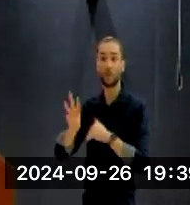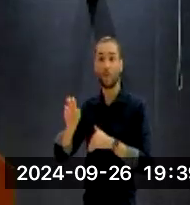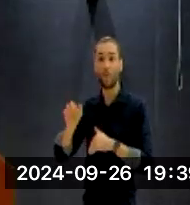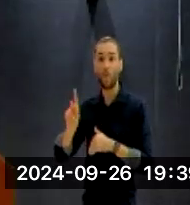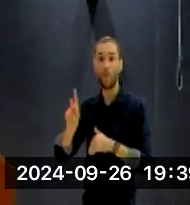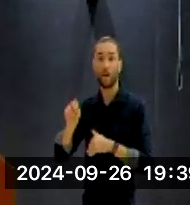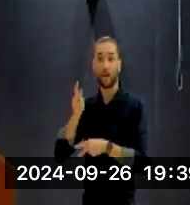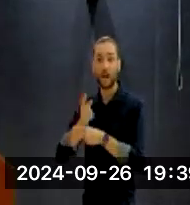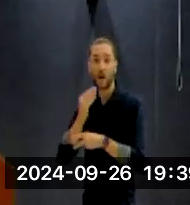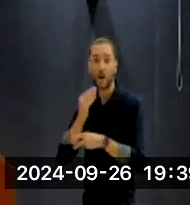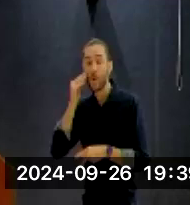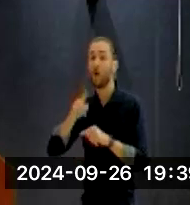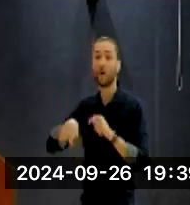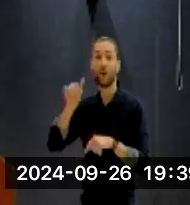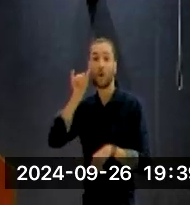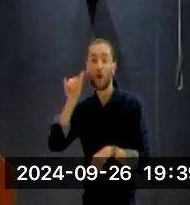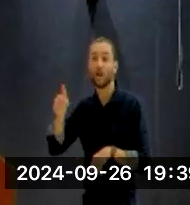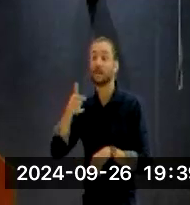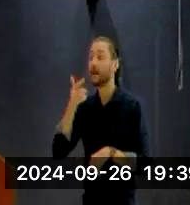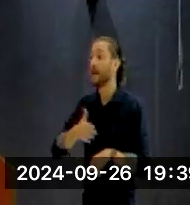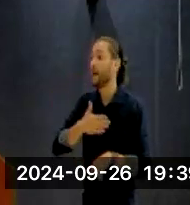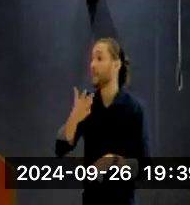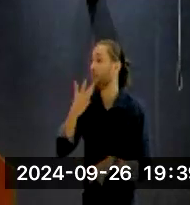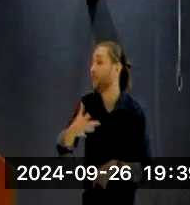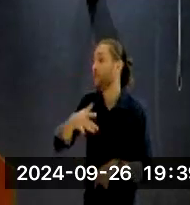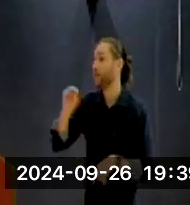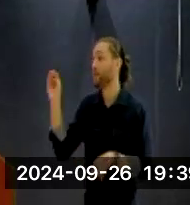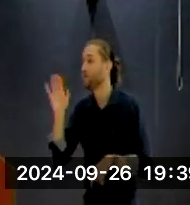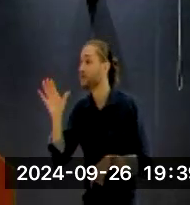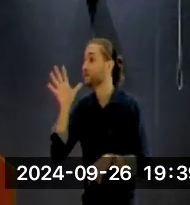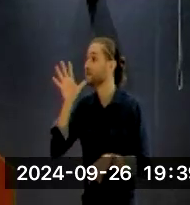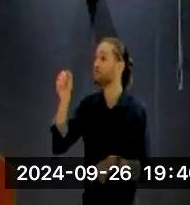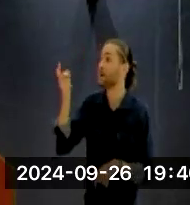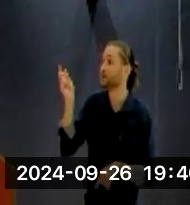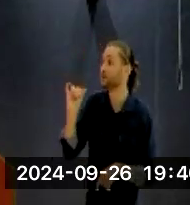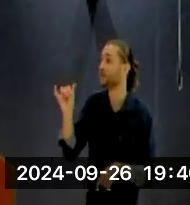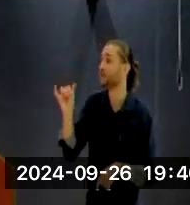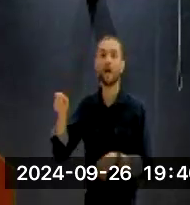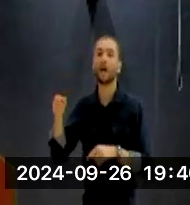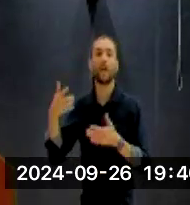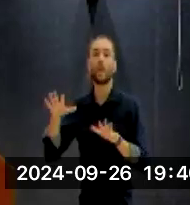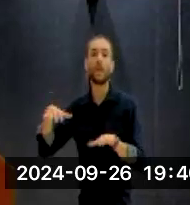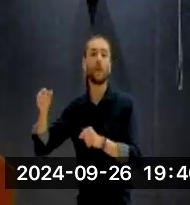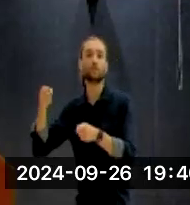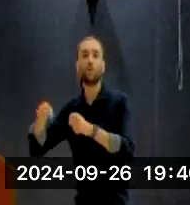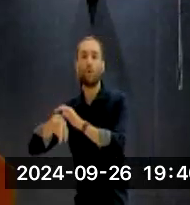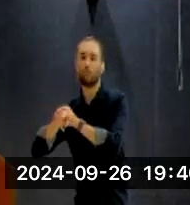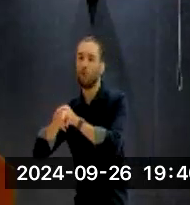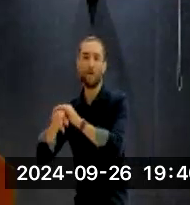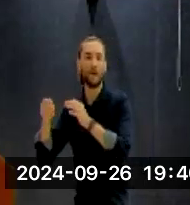birthday, call her and tell her I love her, wish her Merry Christmas, Happy Mother's Day. Everything was controlled. The probate court takes total power of